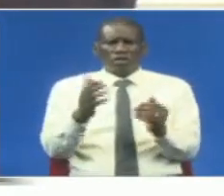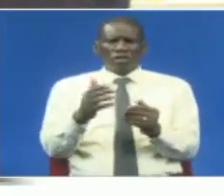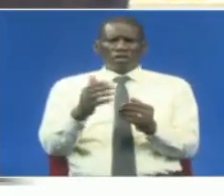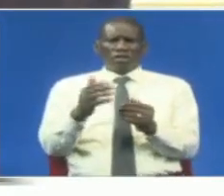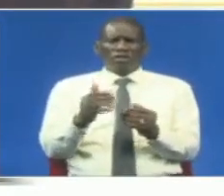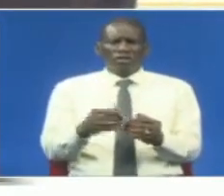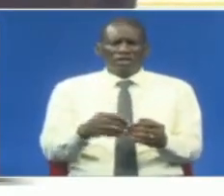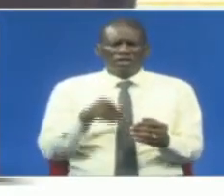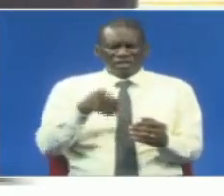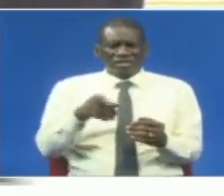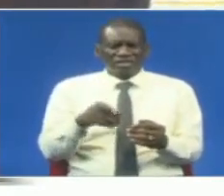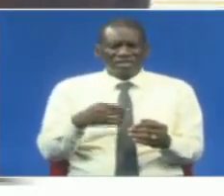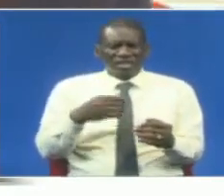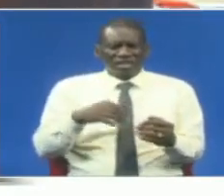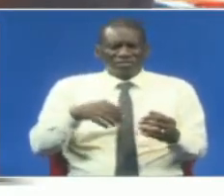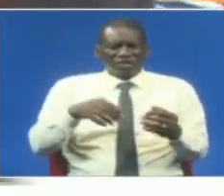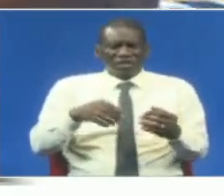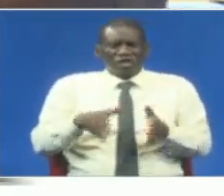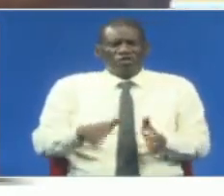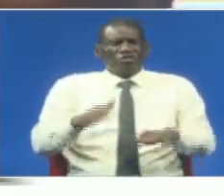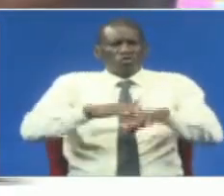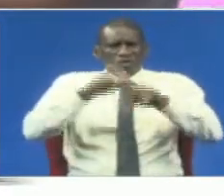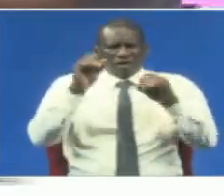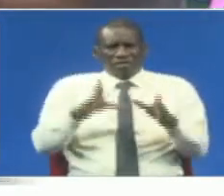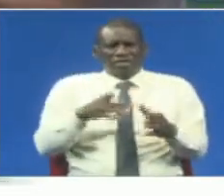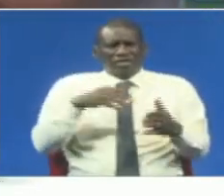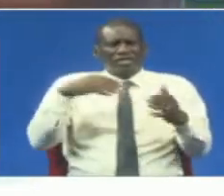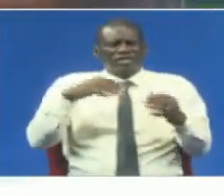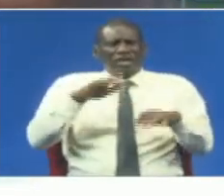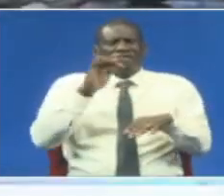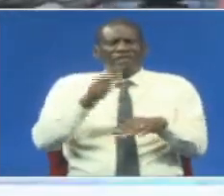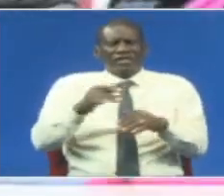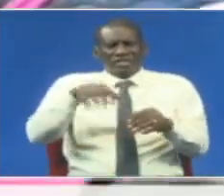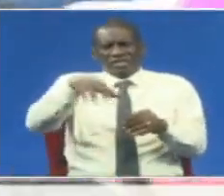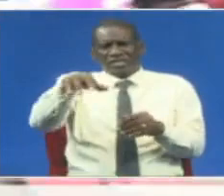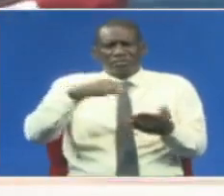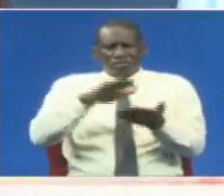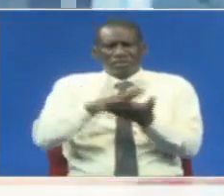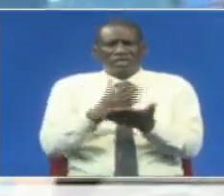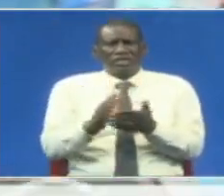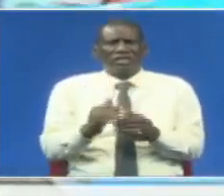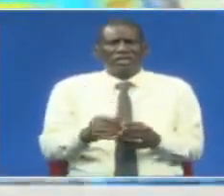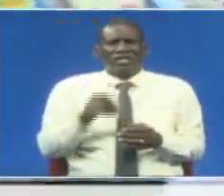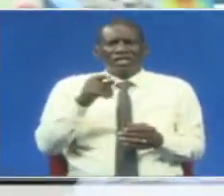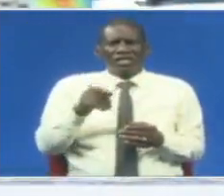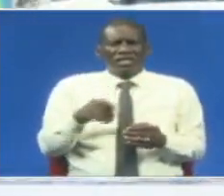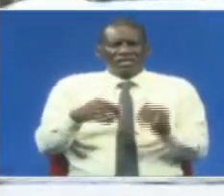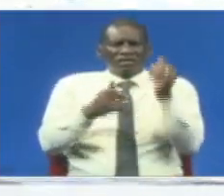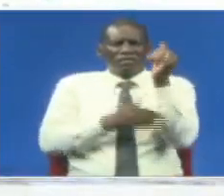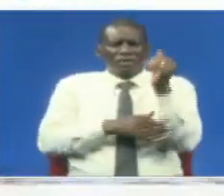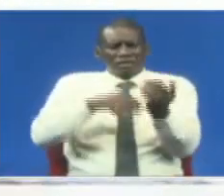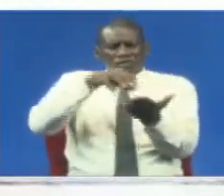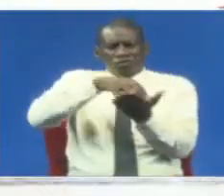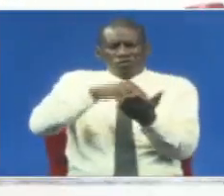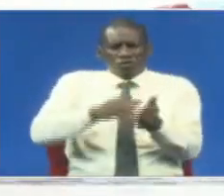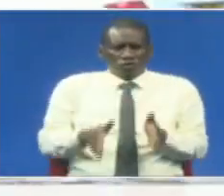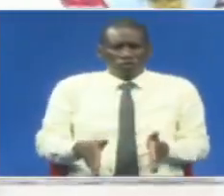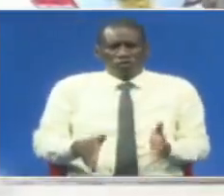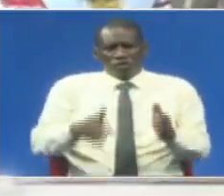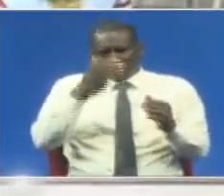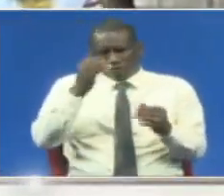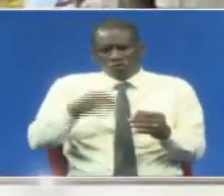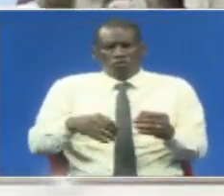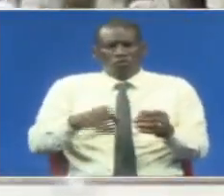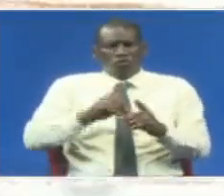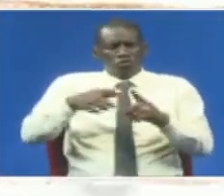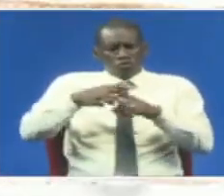nyingi, kuna venye inahinder the transport sector. To many, the poor state of the roads is due to poor maintenance